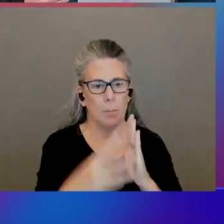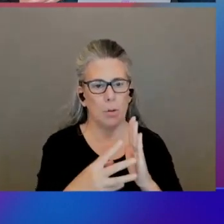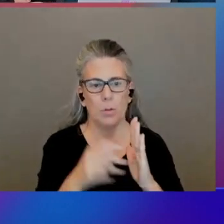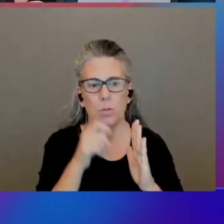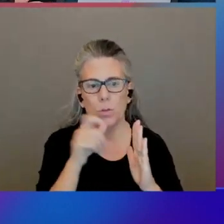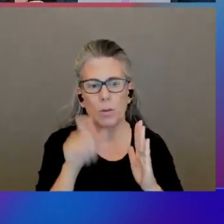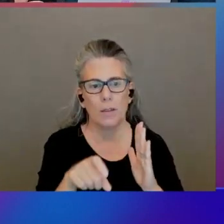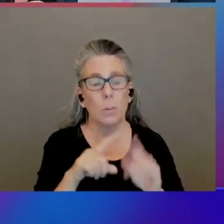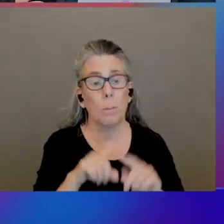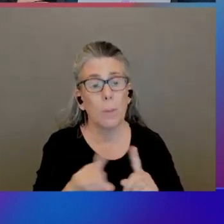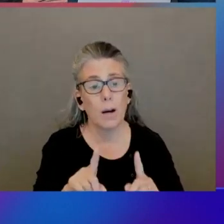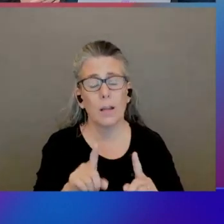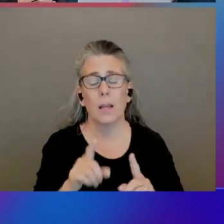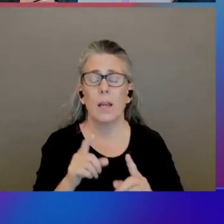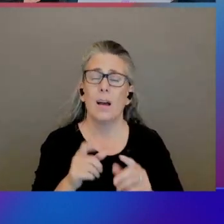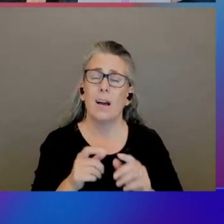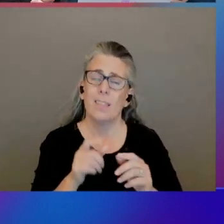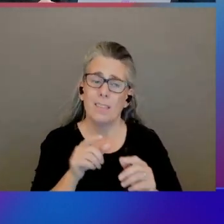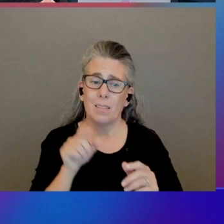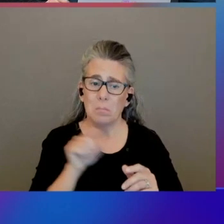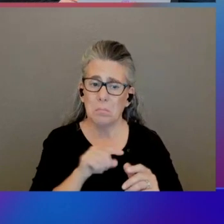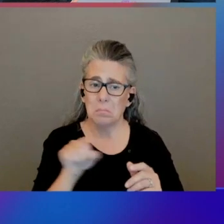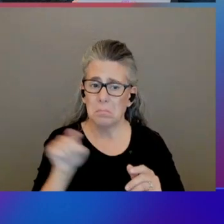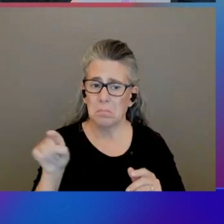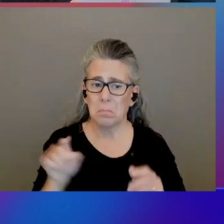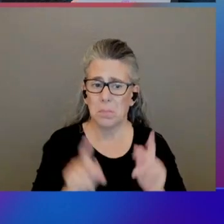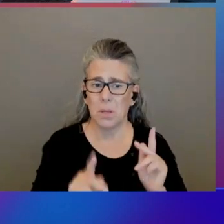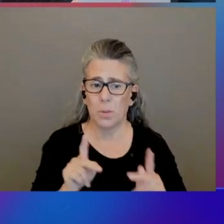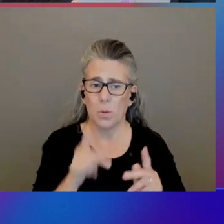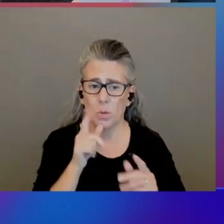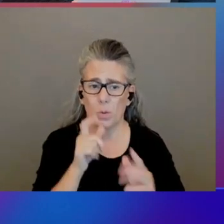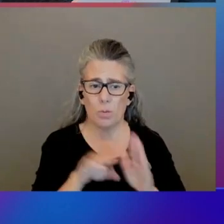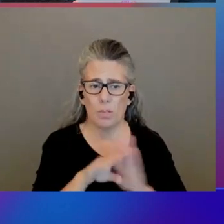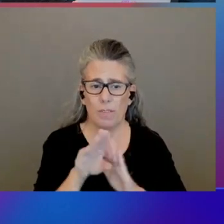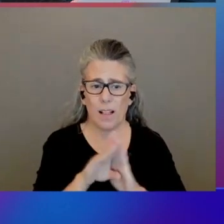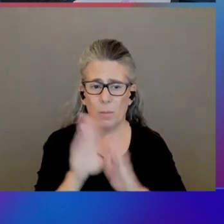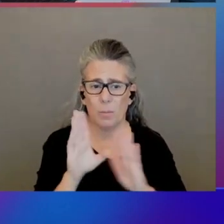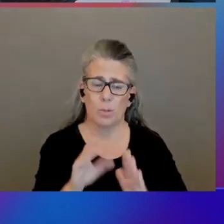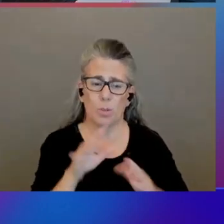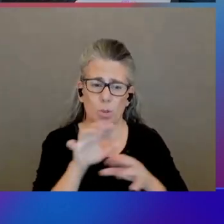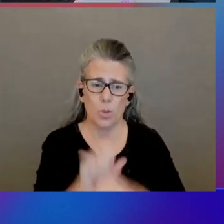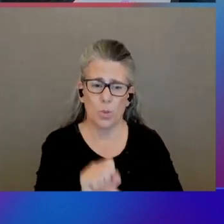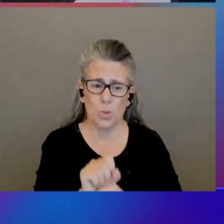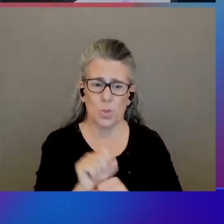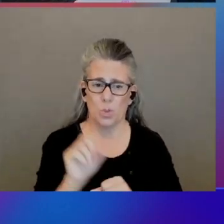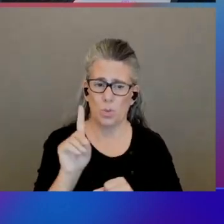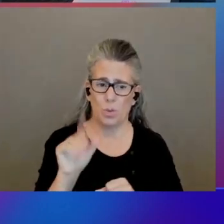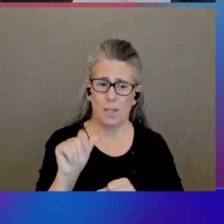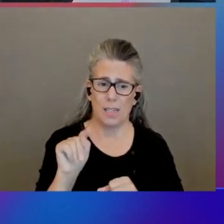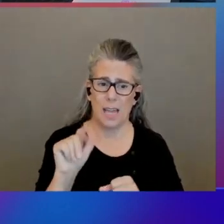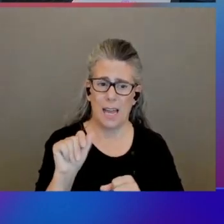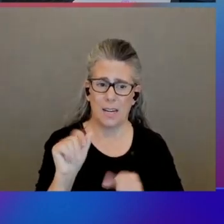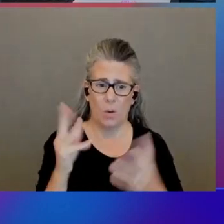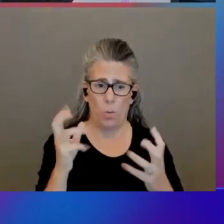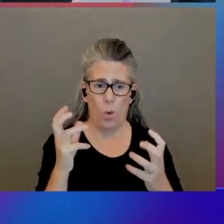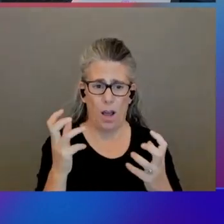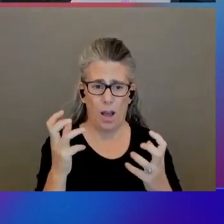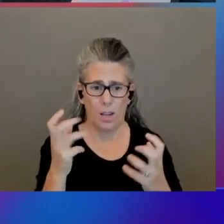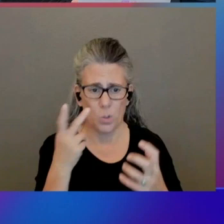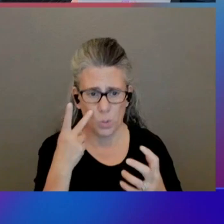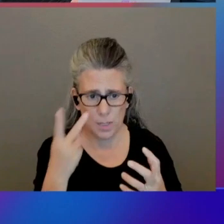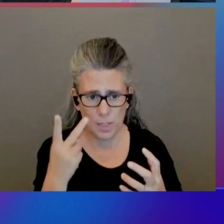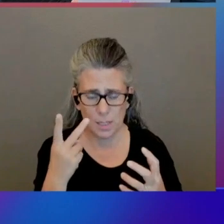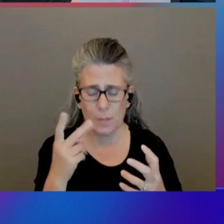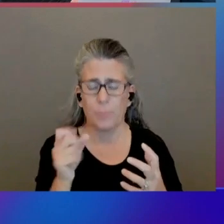are used to data. Yeah, and but so I think SQL today is a very common practice for analysts. I don't think you can be today a